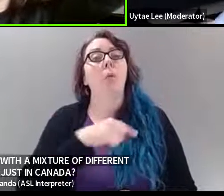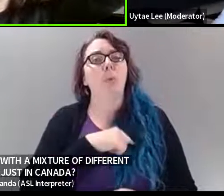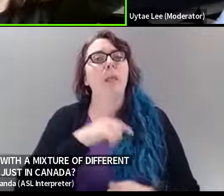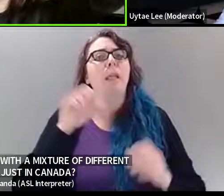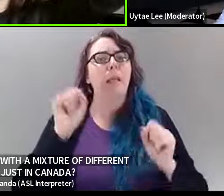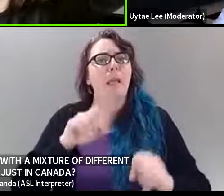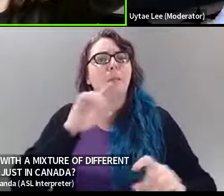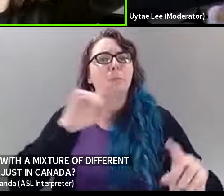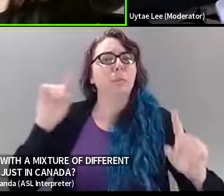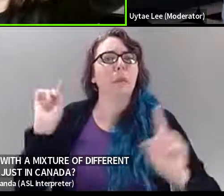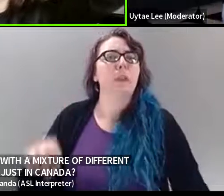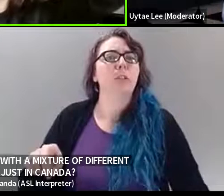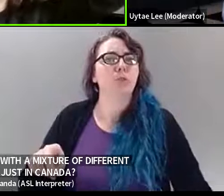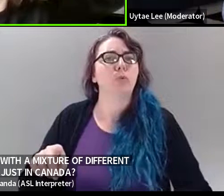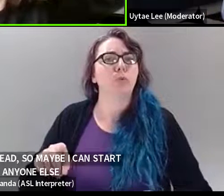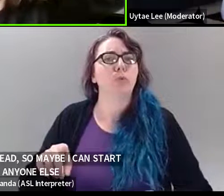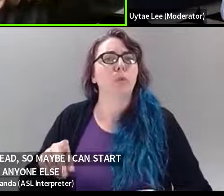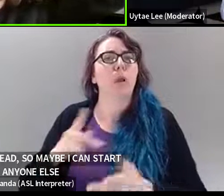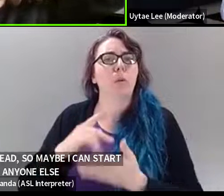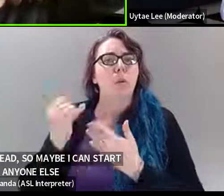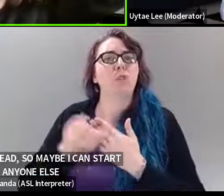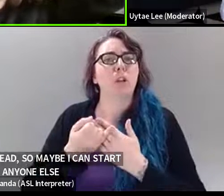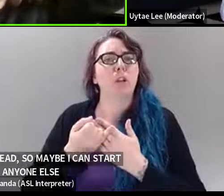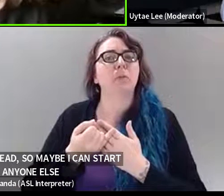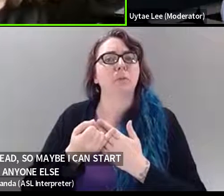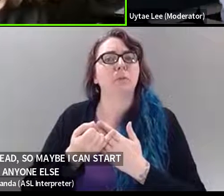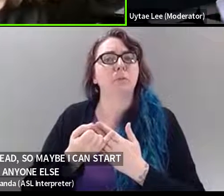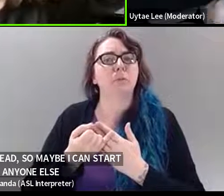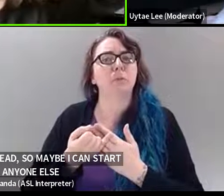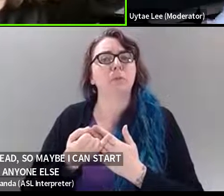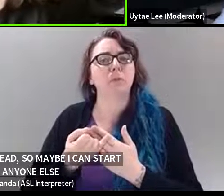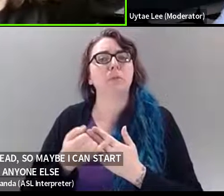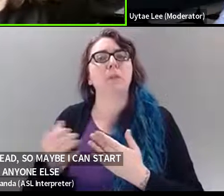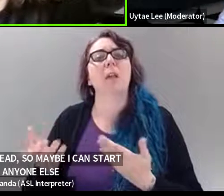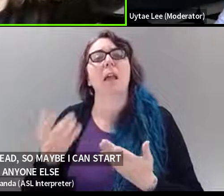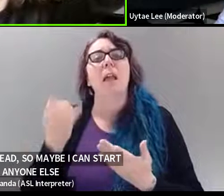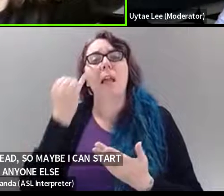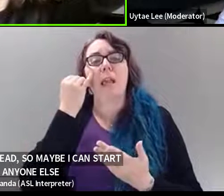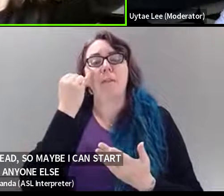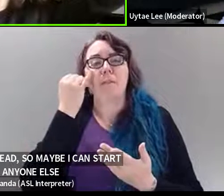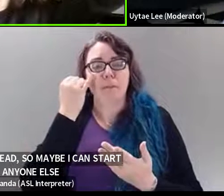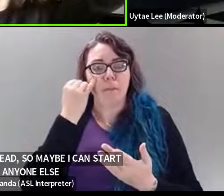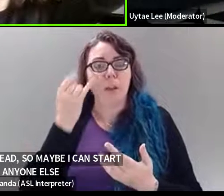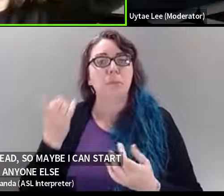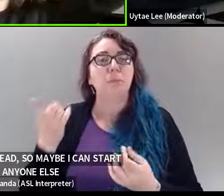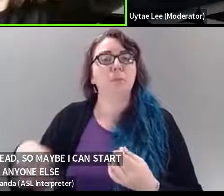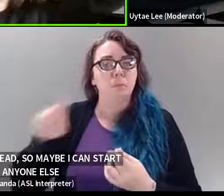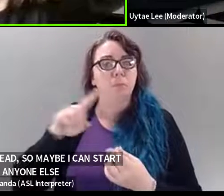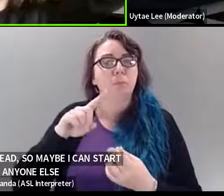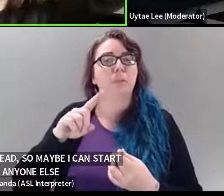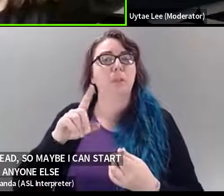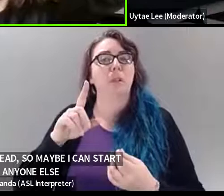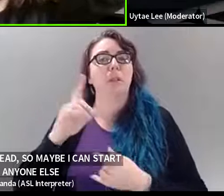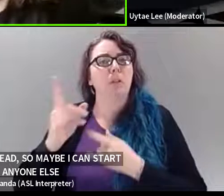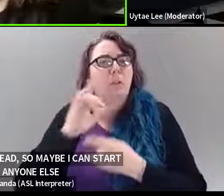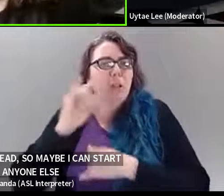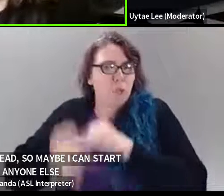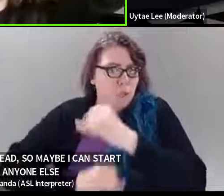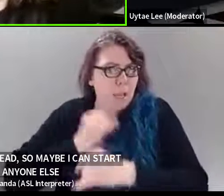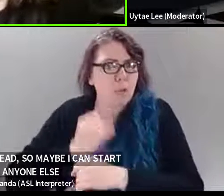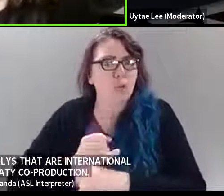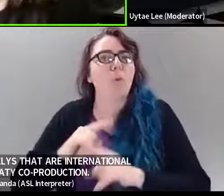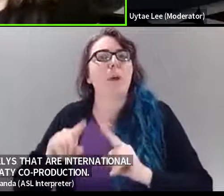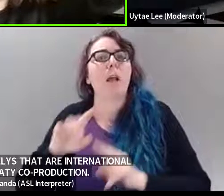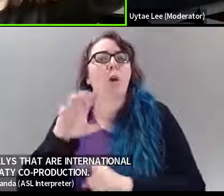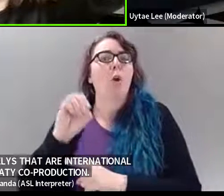are international as long as they're a treaty co-production. So for example, we have one in post-production that is Canadian-German